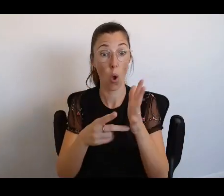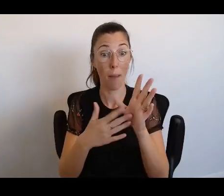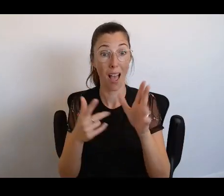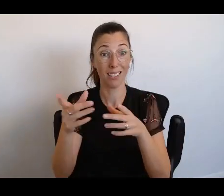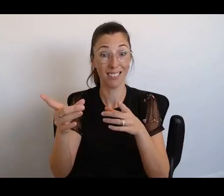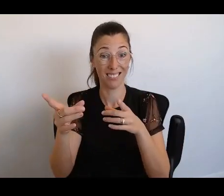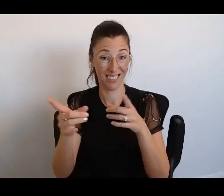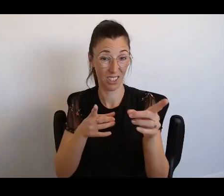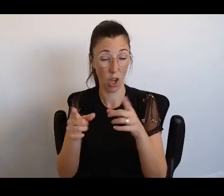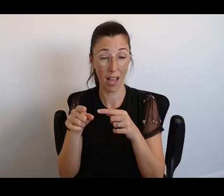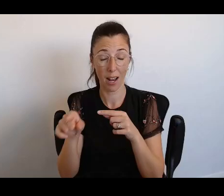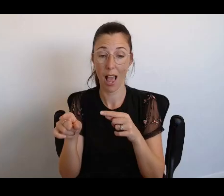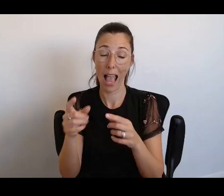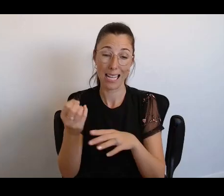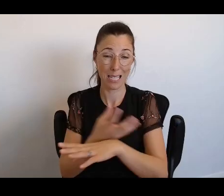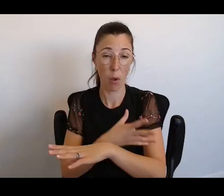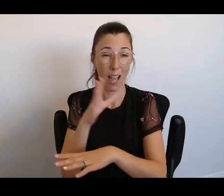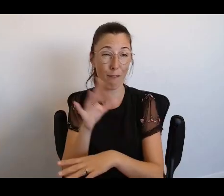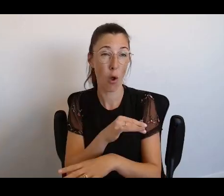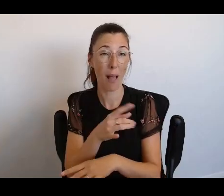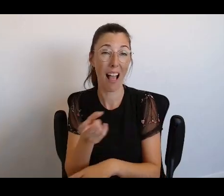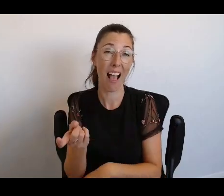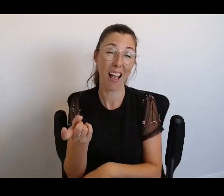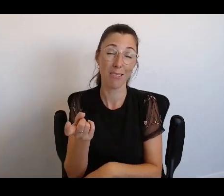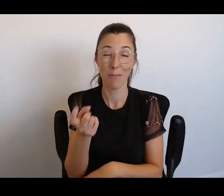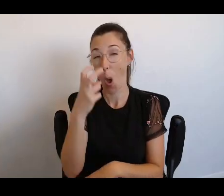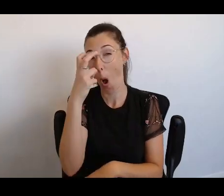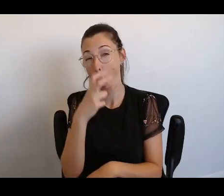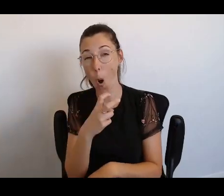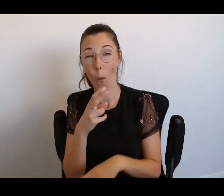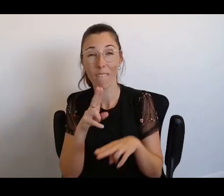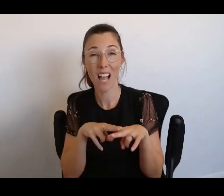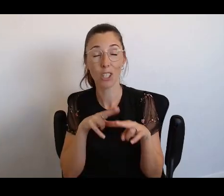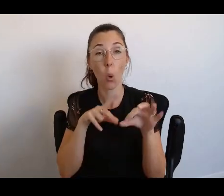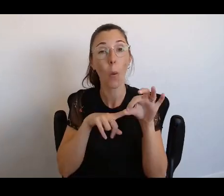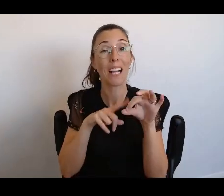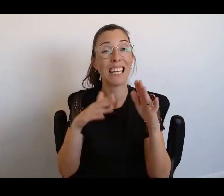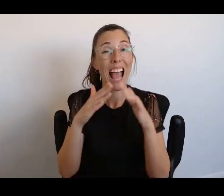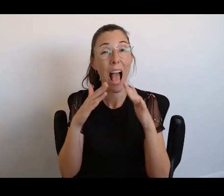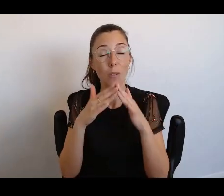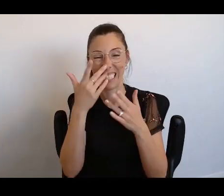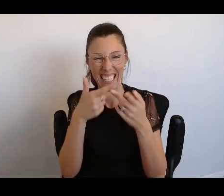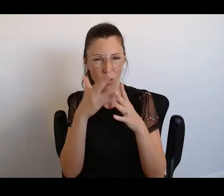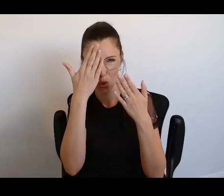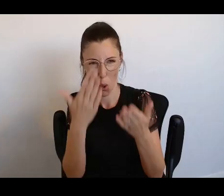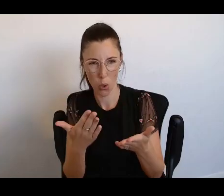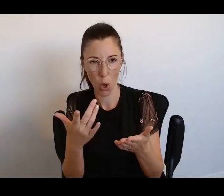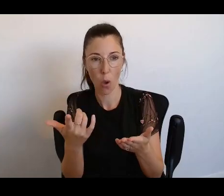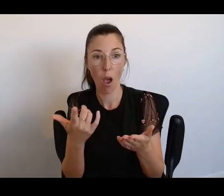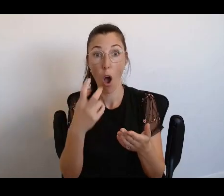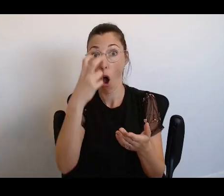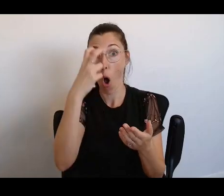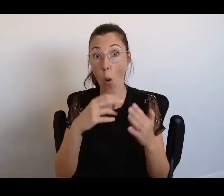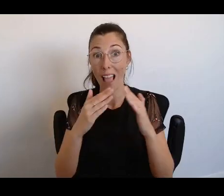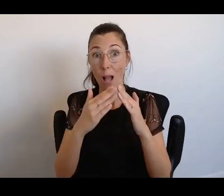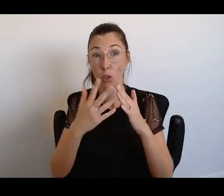of a classic Queenslander house. For those international guests, it's an iconic high-set house on stilts with a